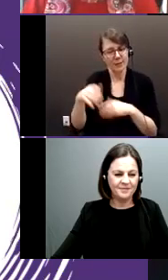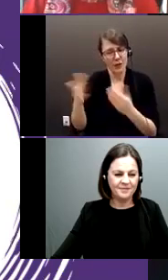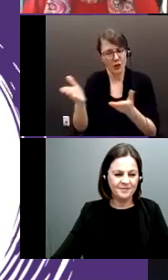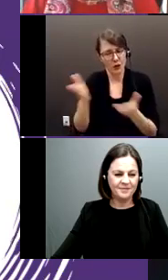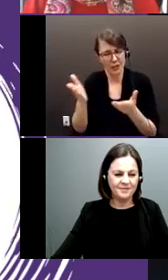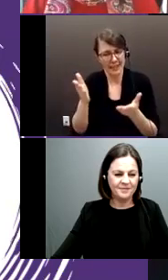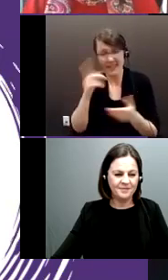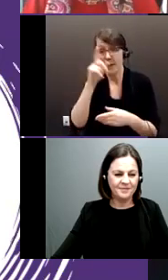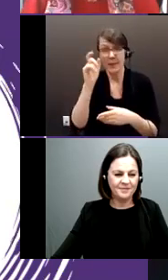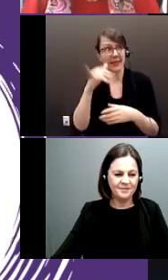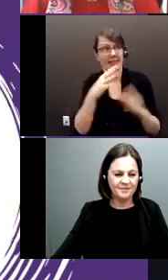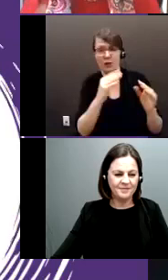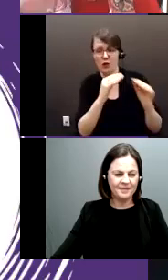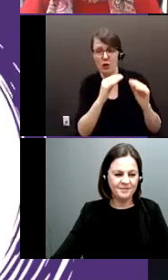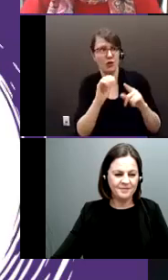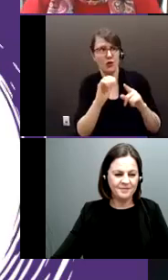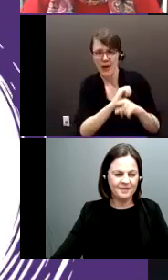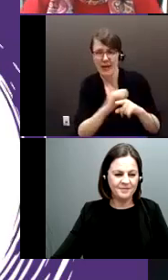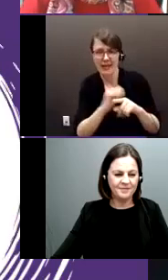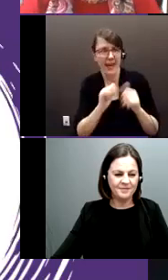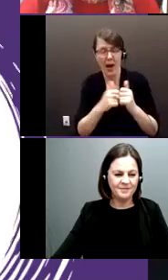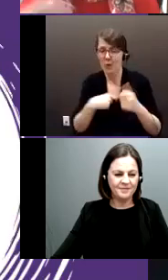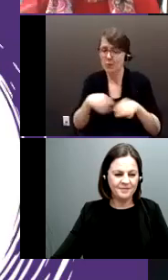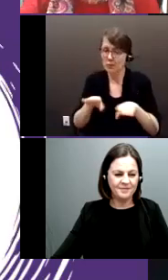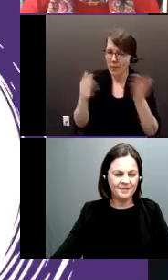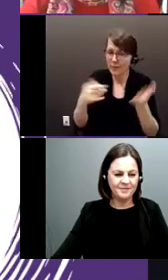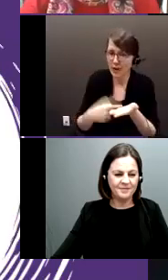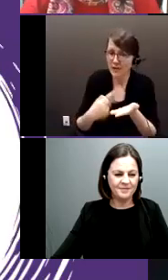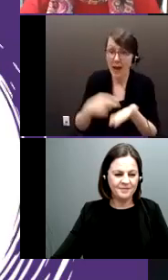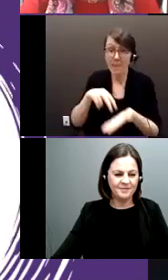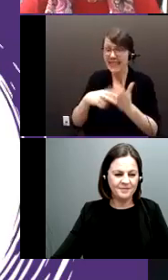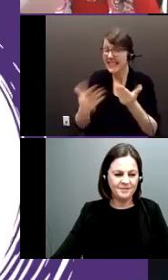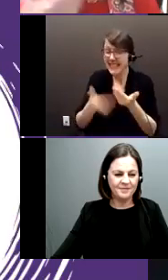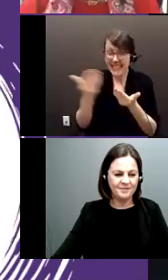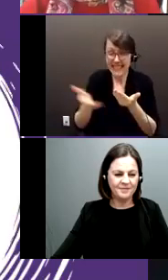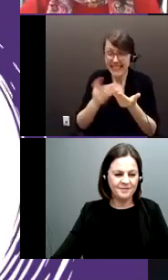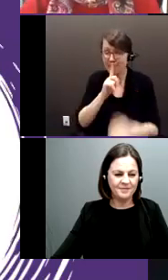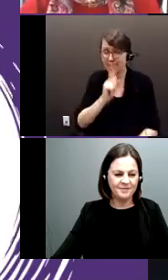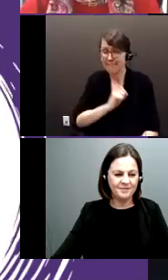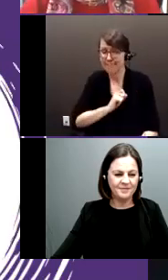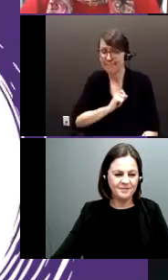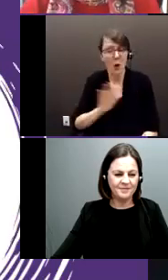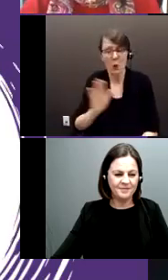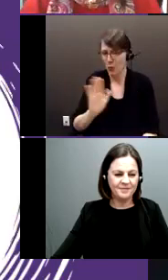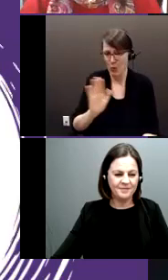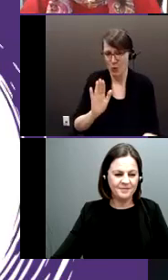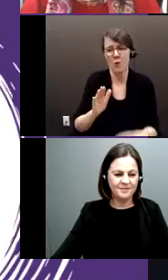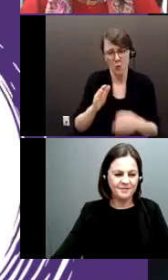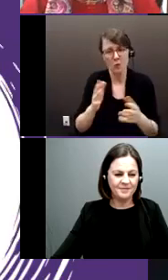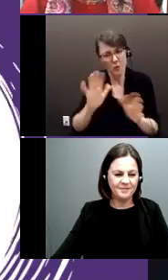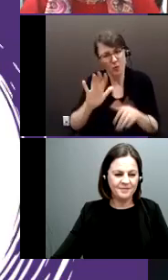things that we're taught, right? We're taught how to have conversations, how to engage, how to invite